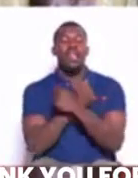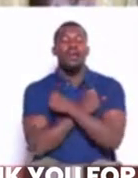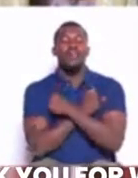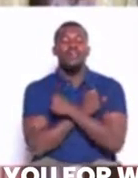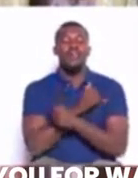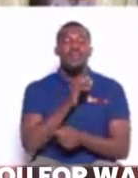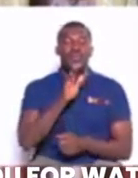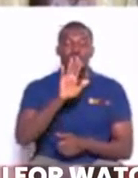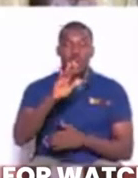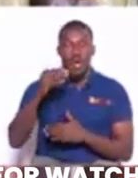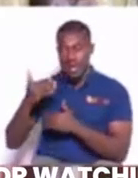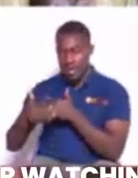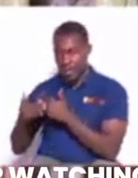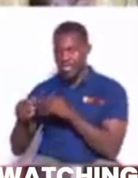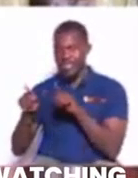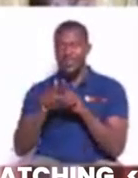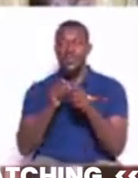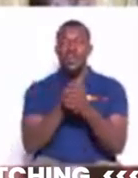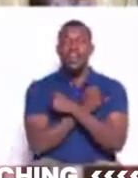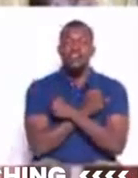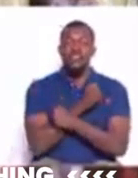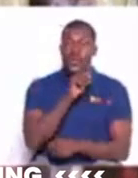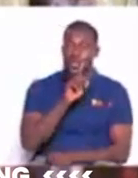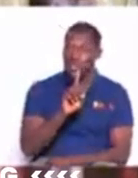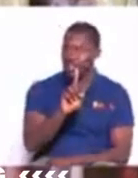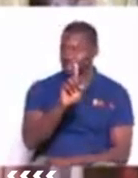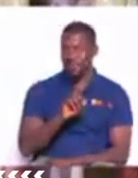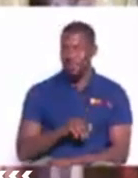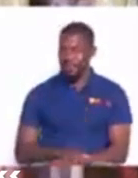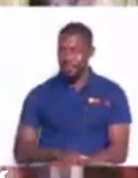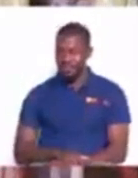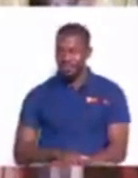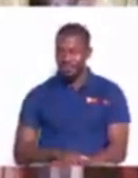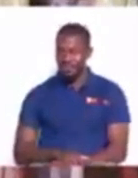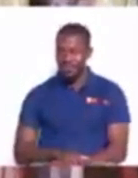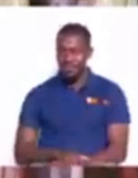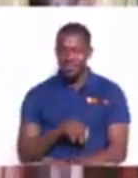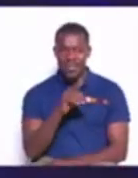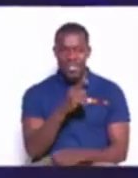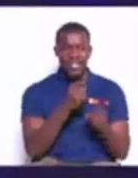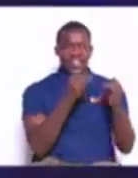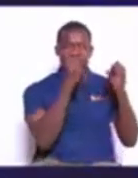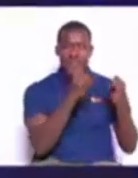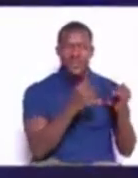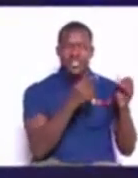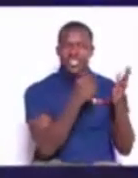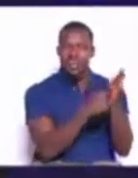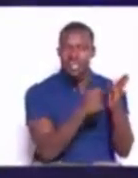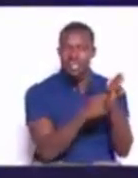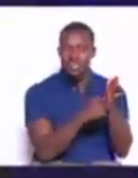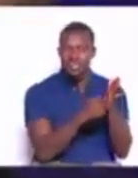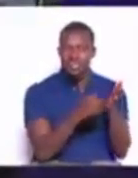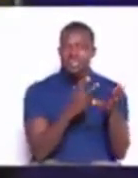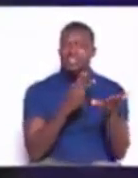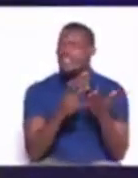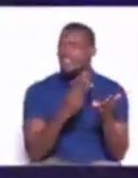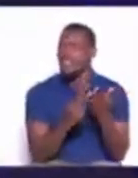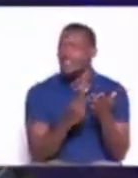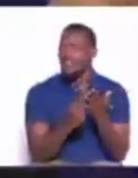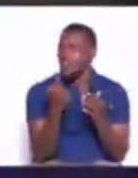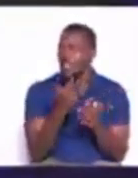Now, some people think that these passages are simply New Testament passages. But you remember, Jesus